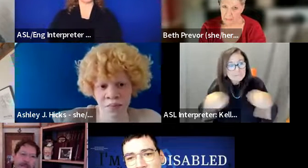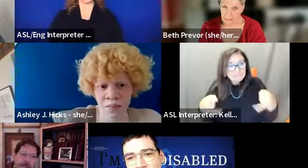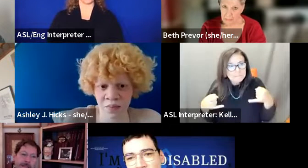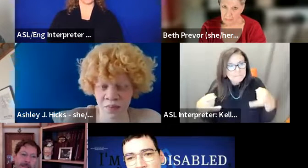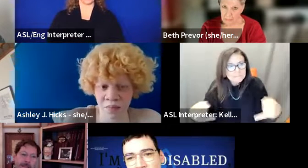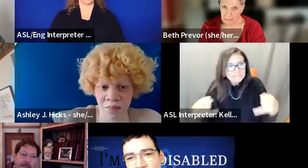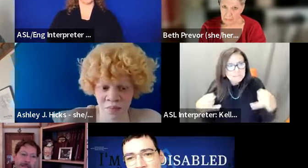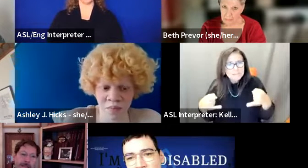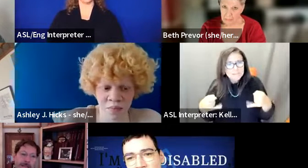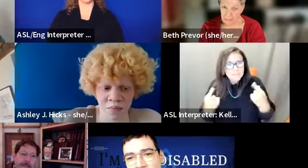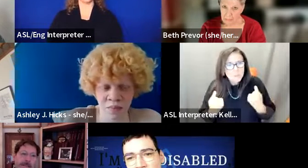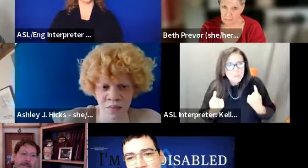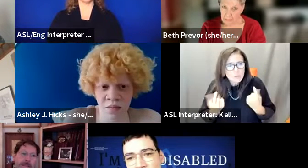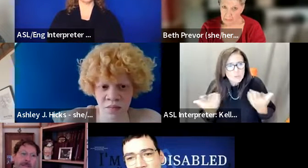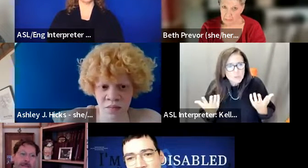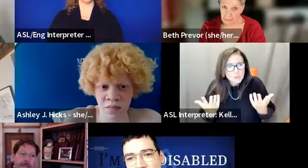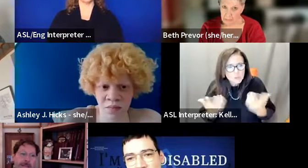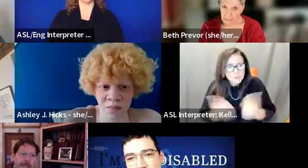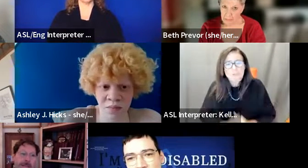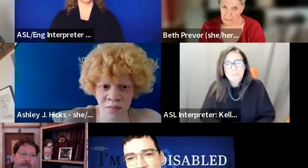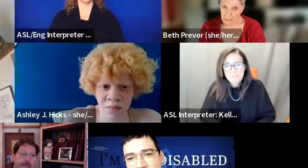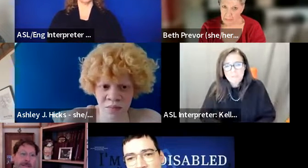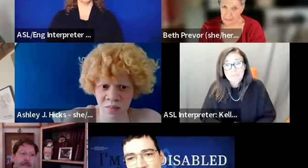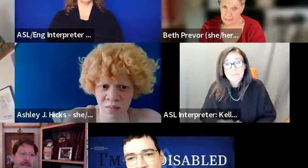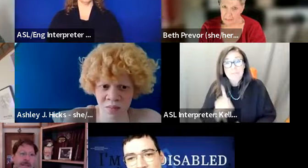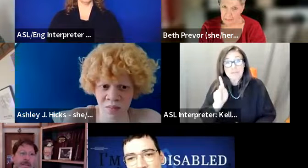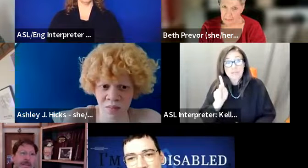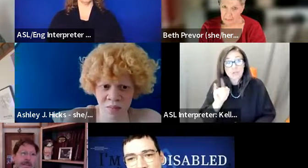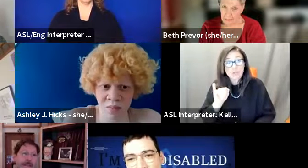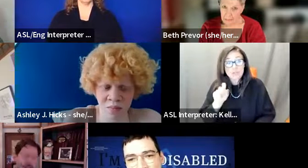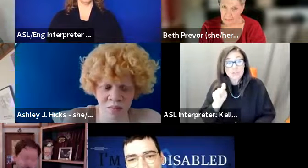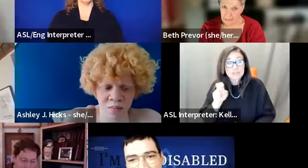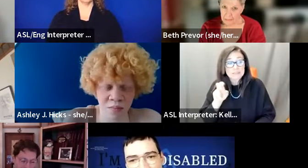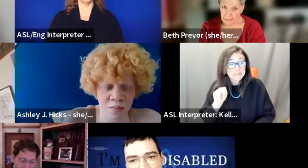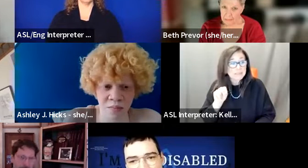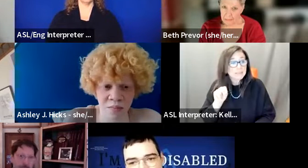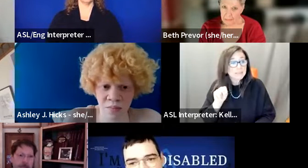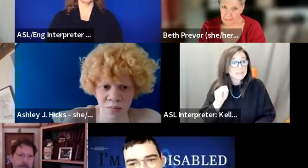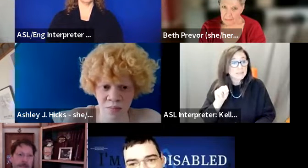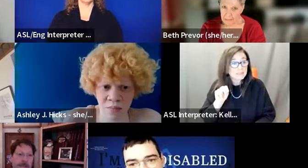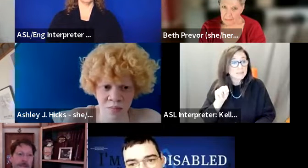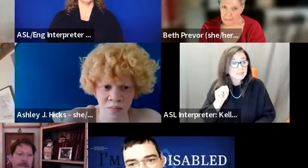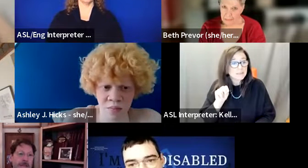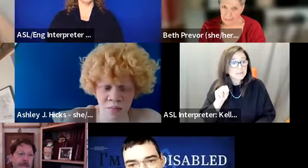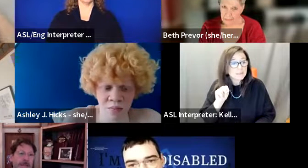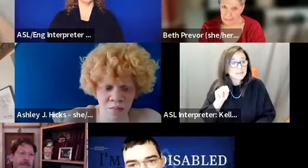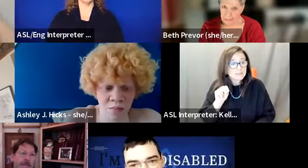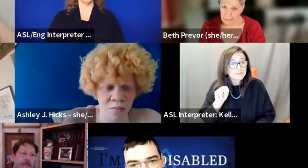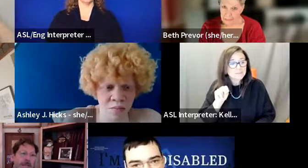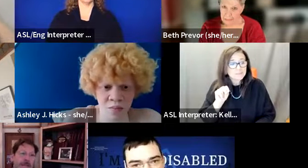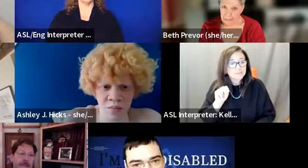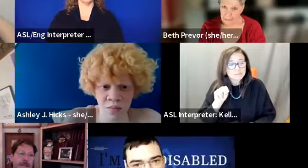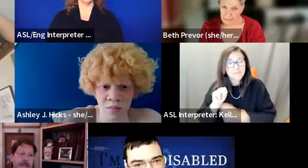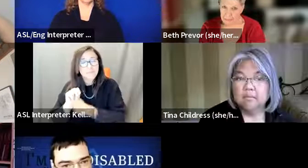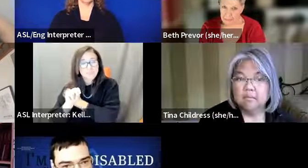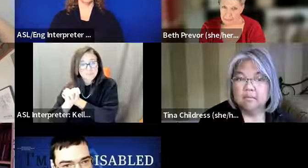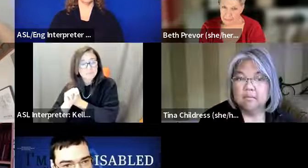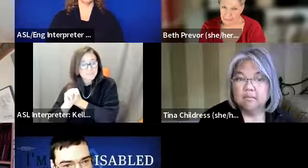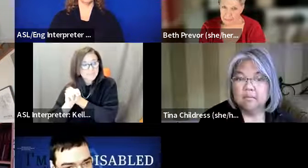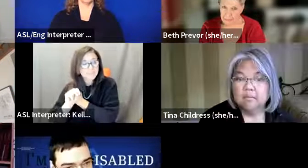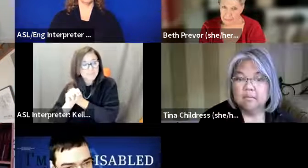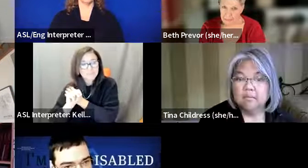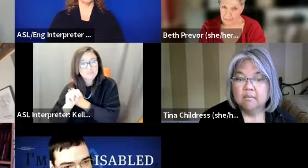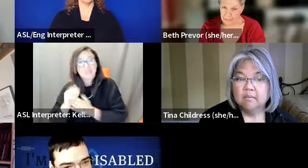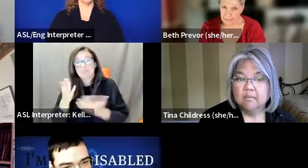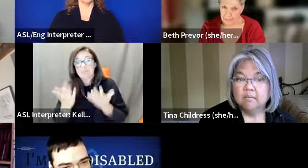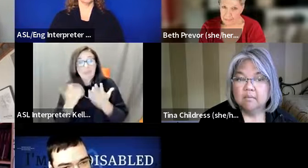Yeah, I think that's a really good question. And I'll certainly, Frank or Tina, if you have anything to add about